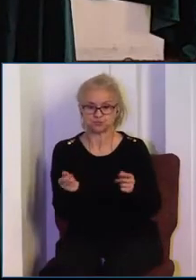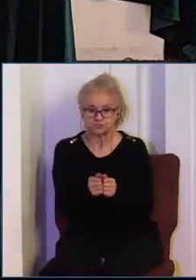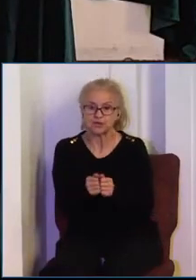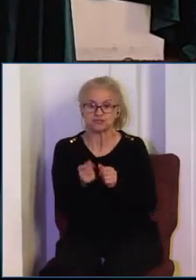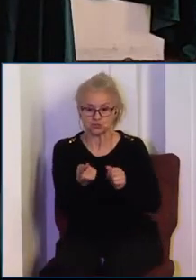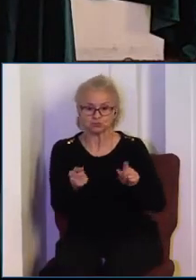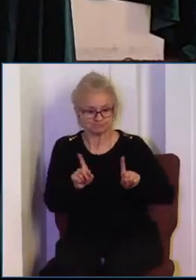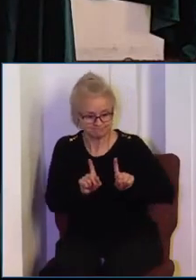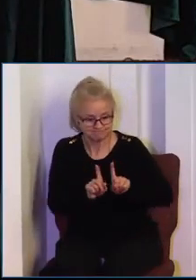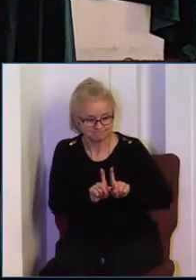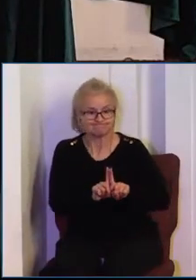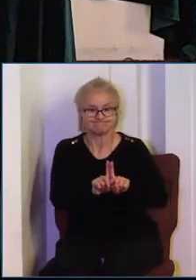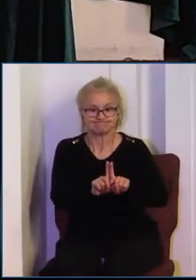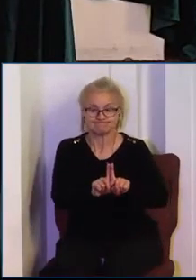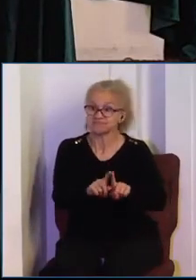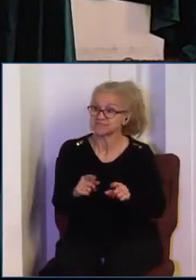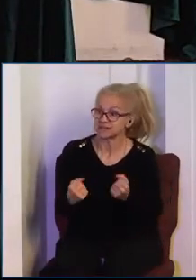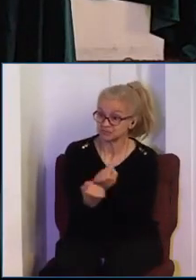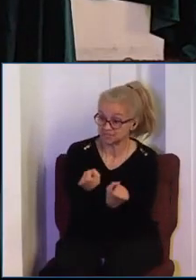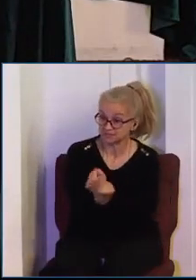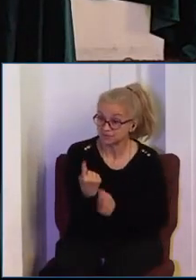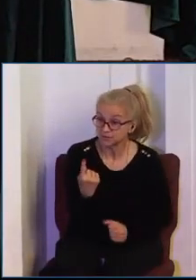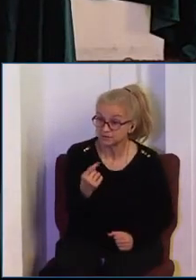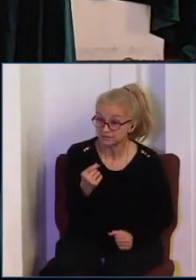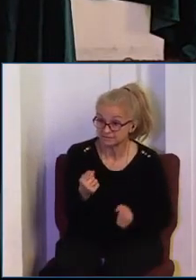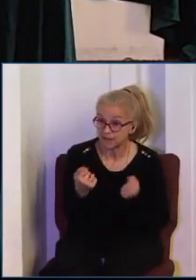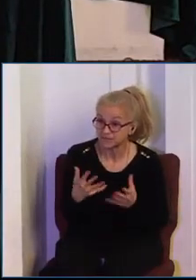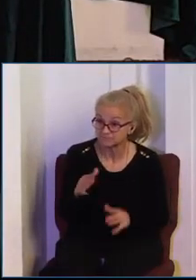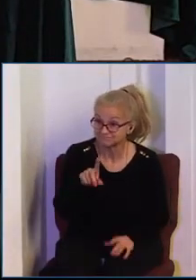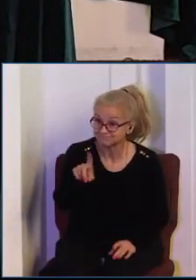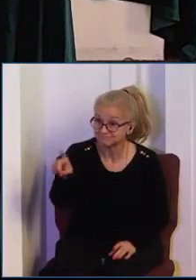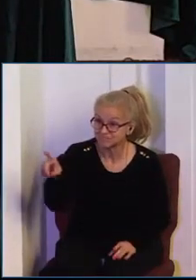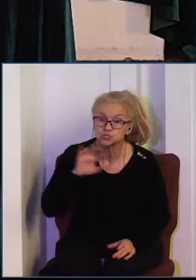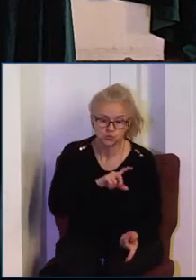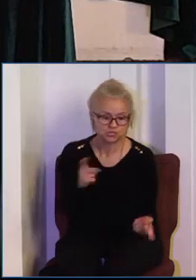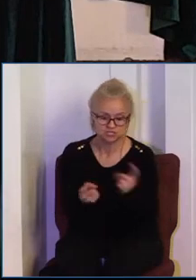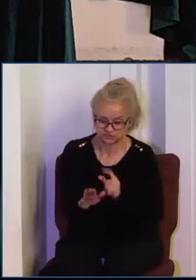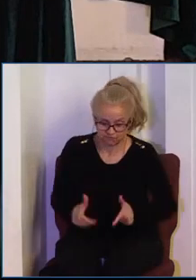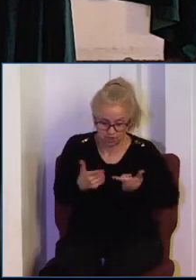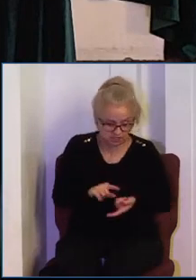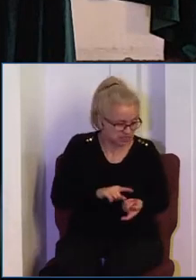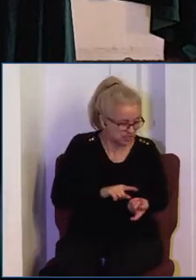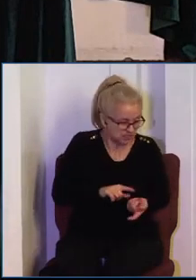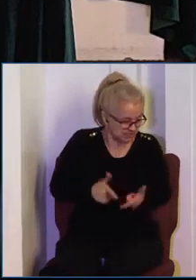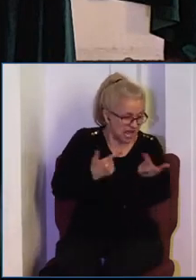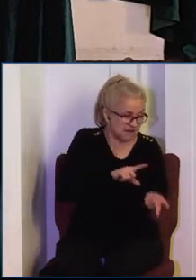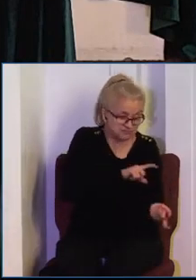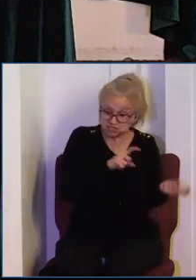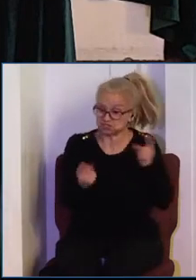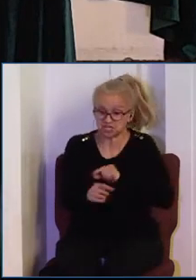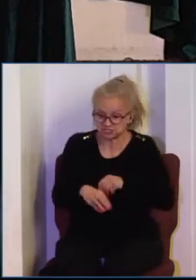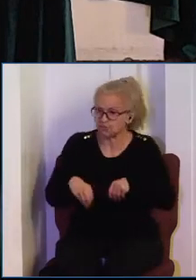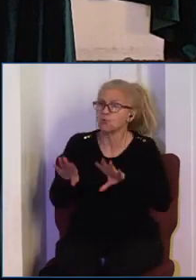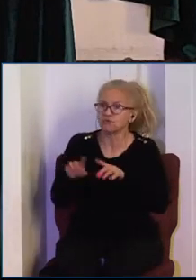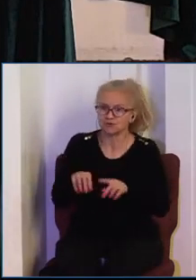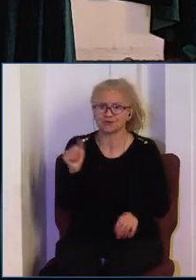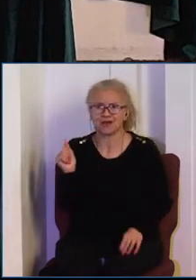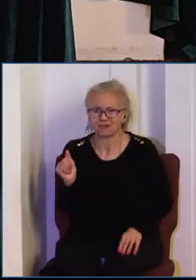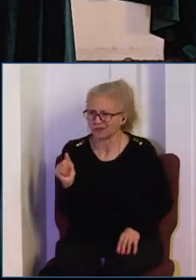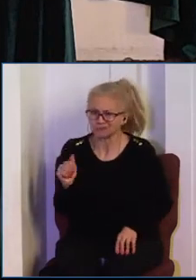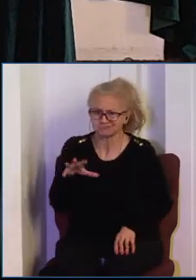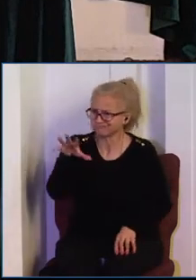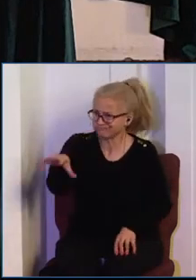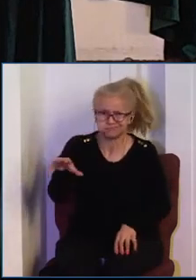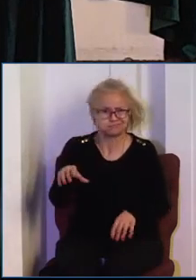with you. Have you ever loved anybody that much? You would change your whole life, go live on a different continent maybe, go live